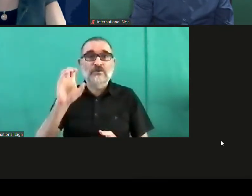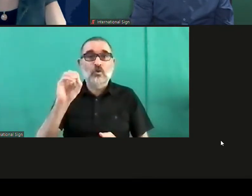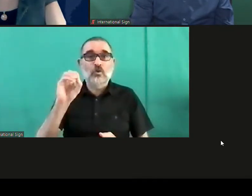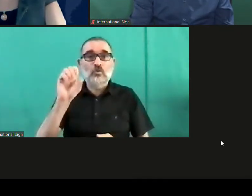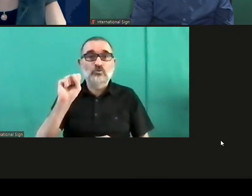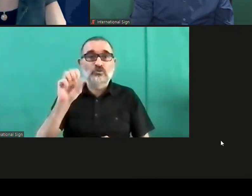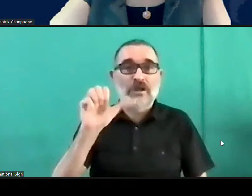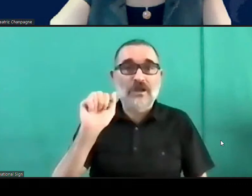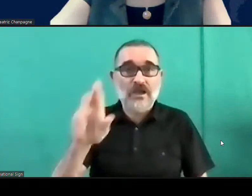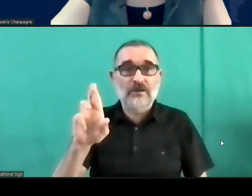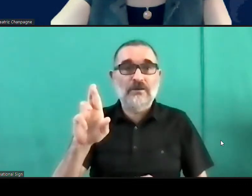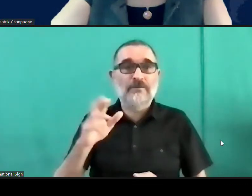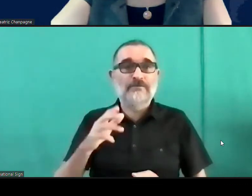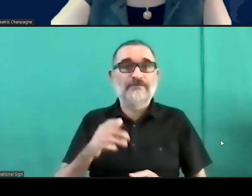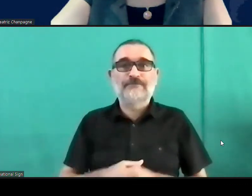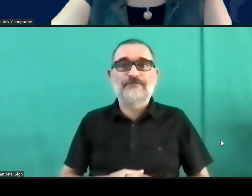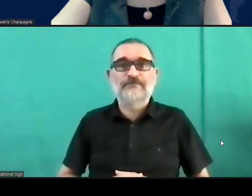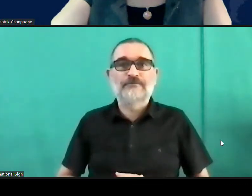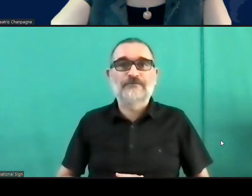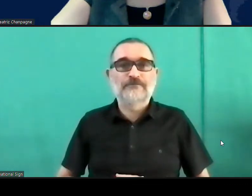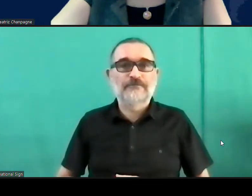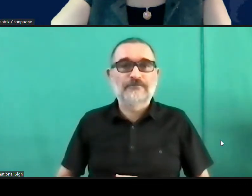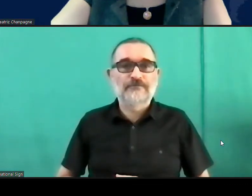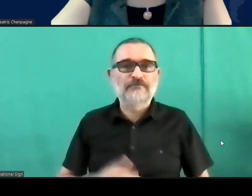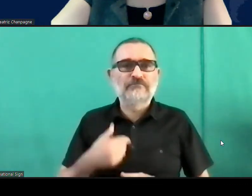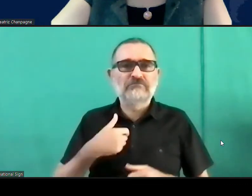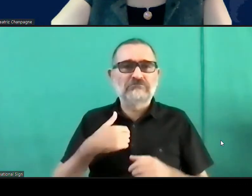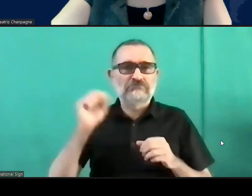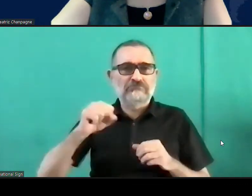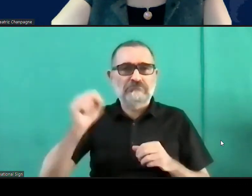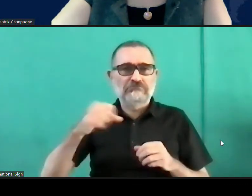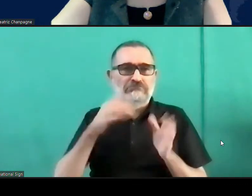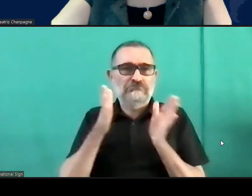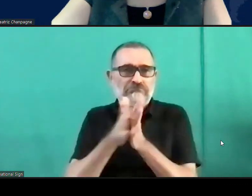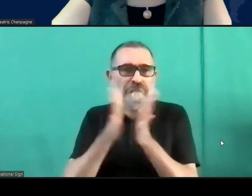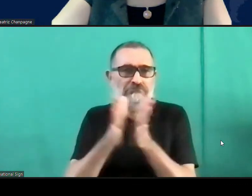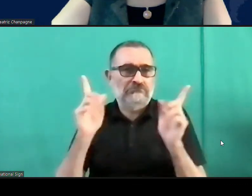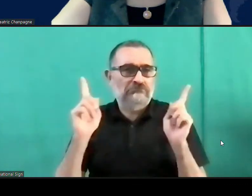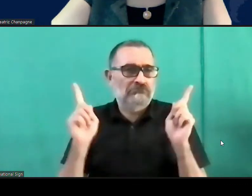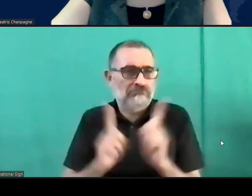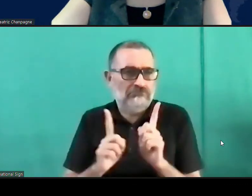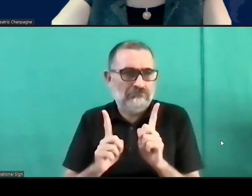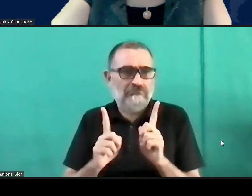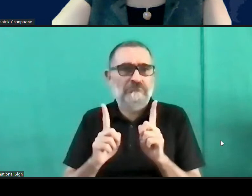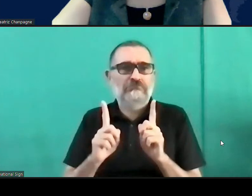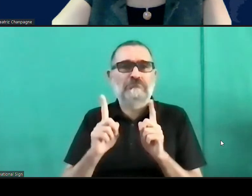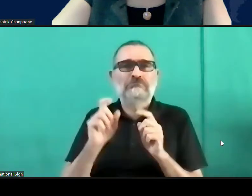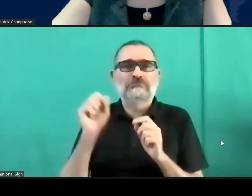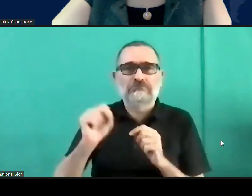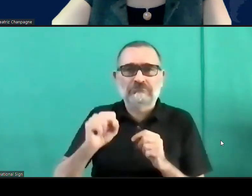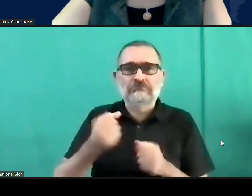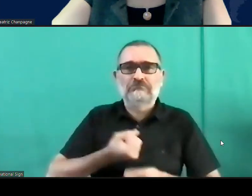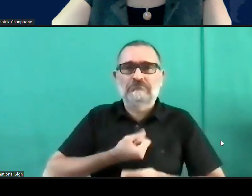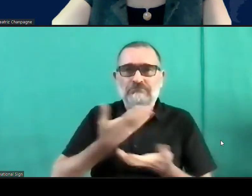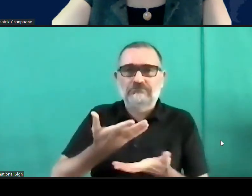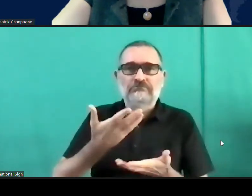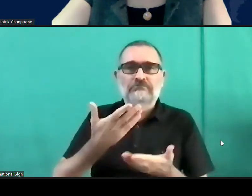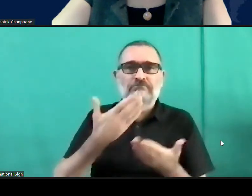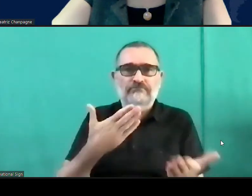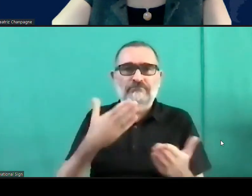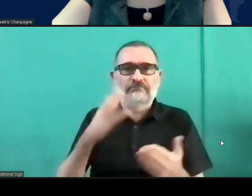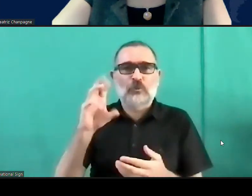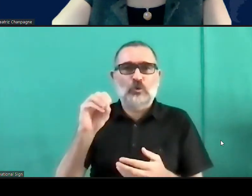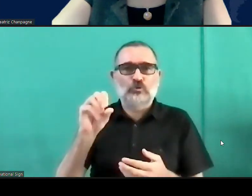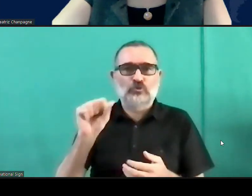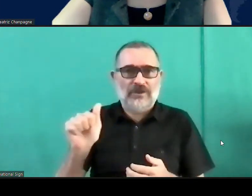about taxation and fiscal measures, it would seem that that is the exclusive domain of economists. However, we've